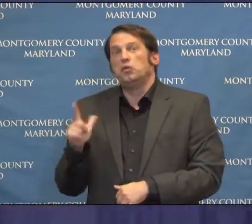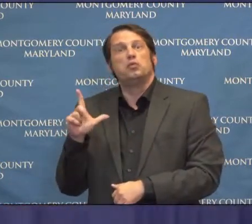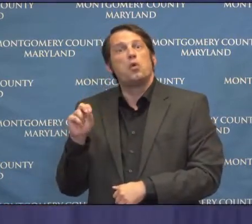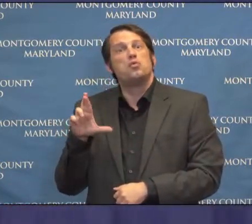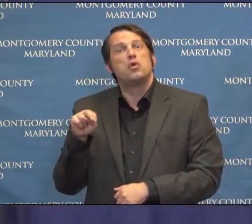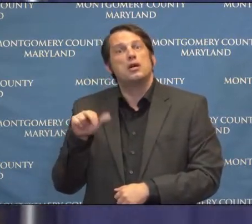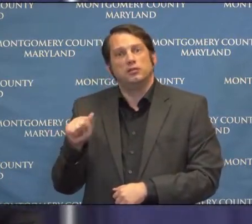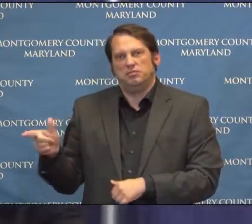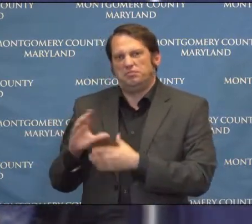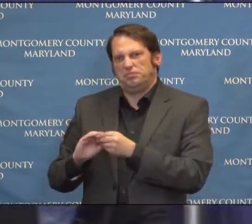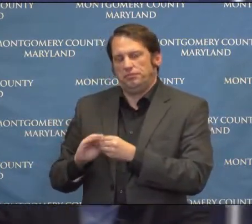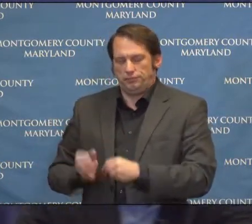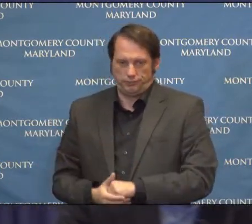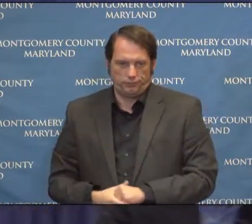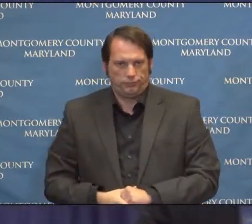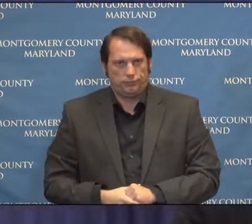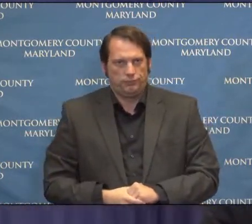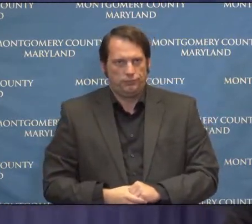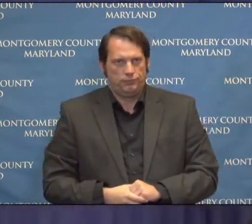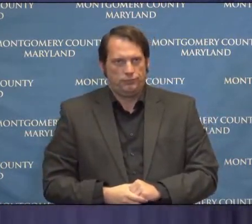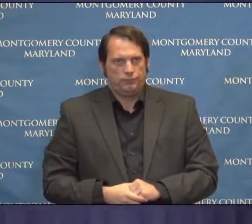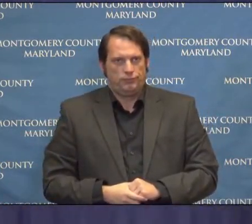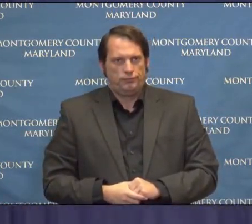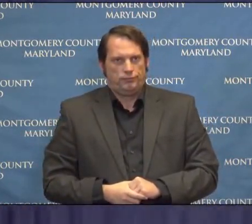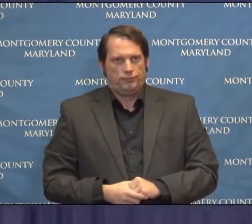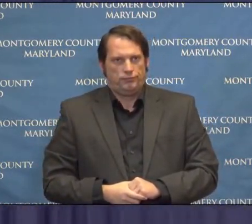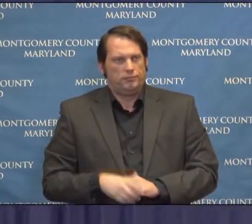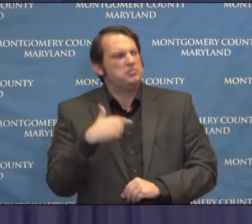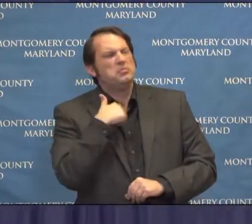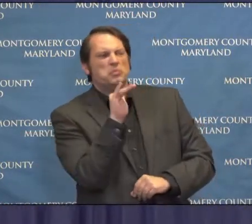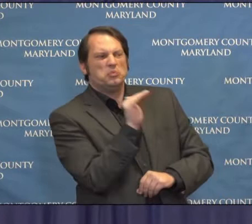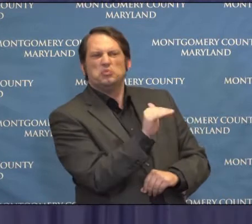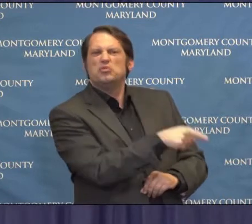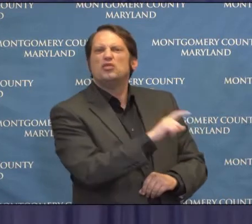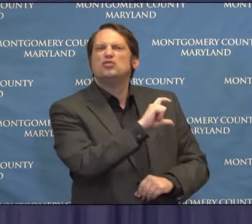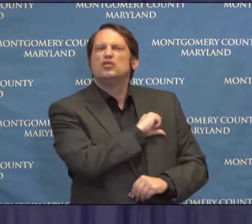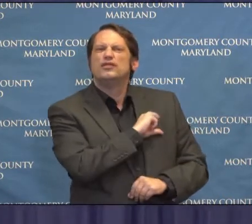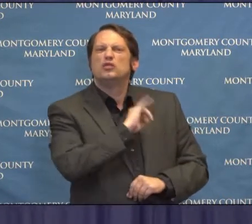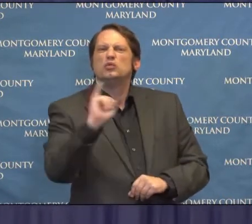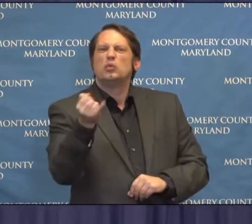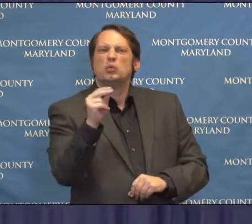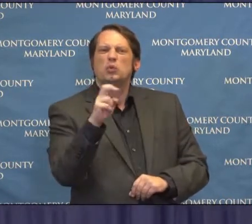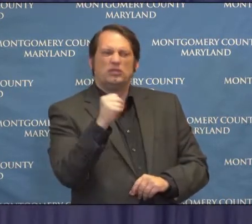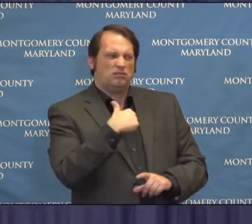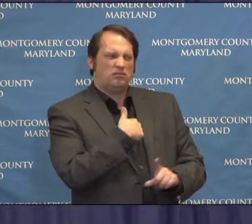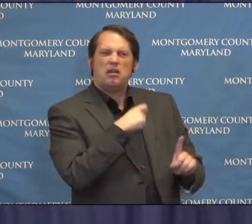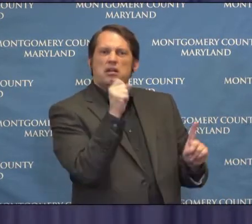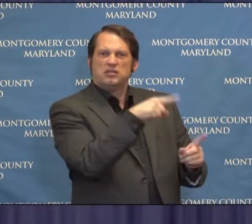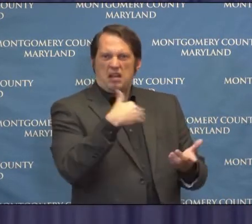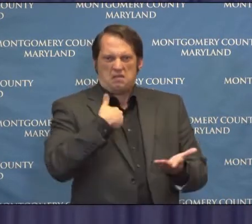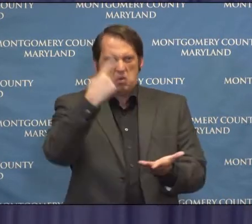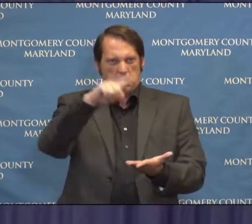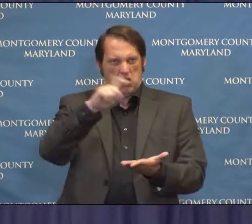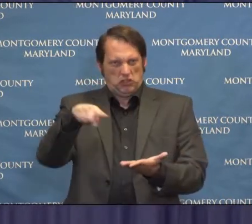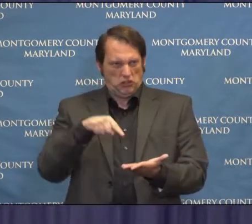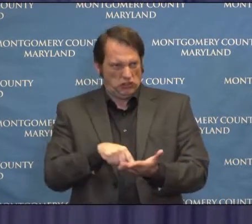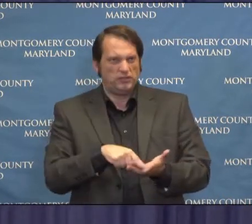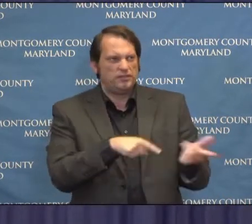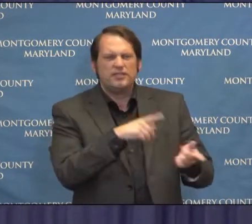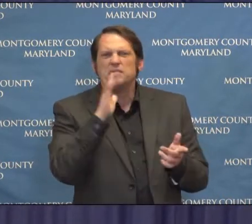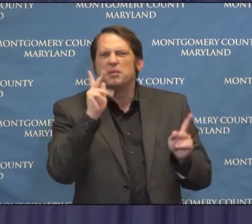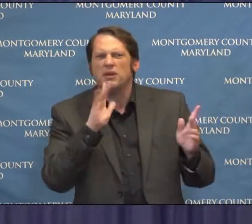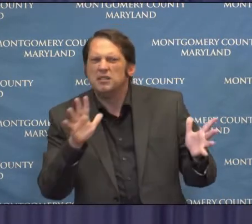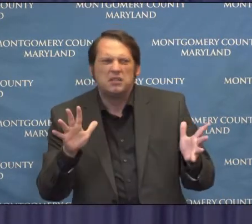a question that we have from a county resident. I am really confused by the stay-at-home order. Where can I go and